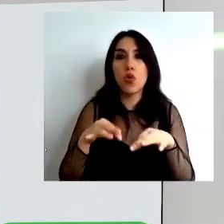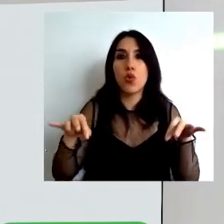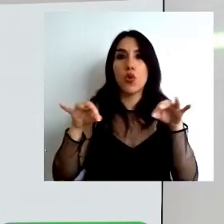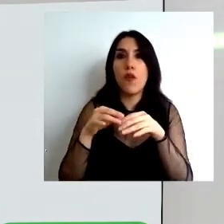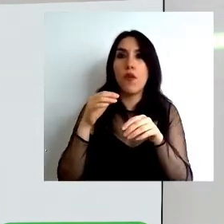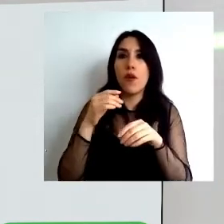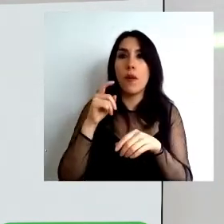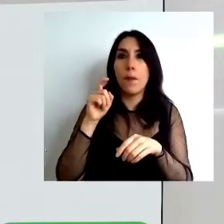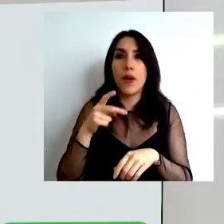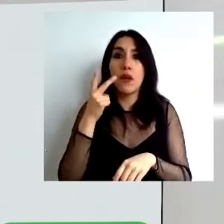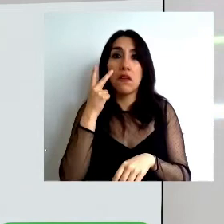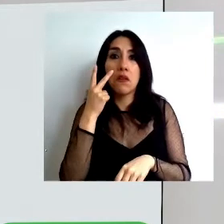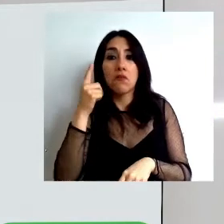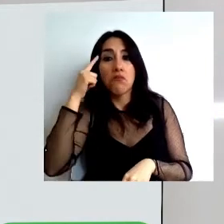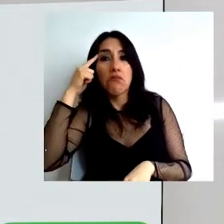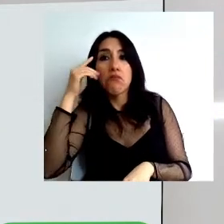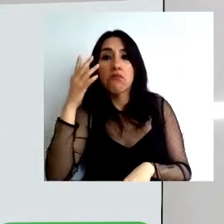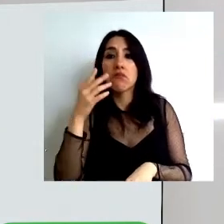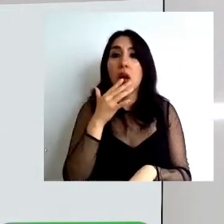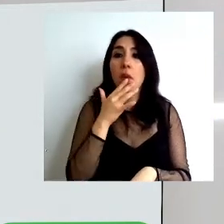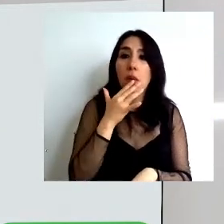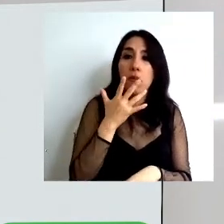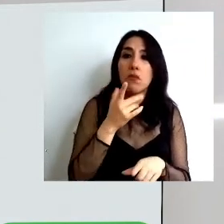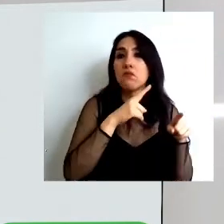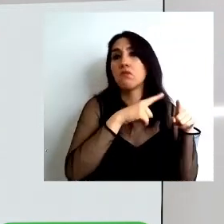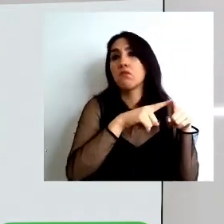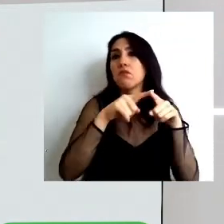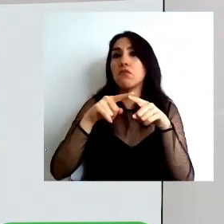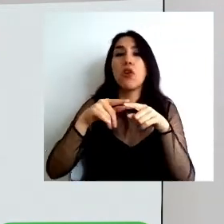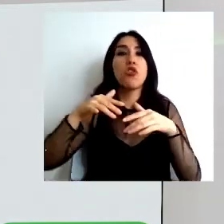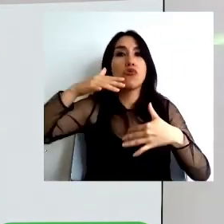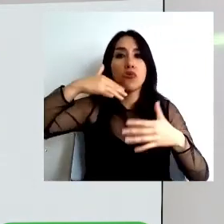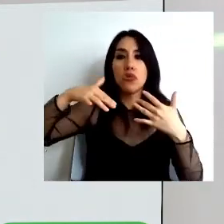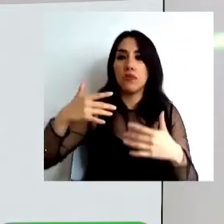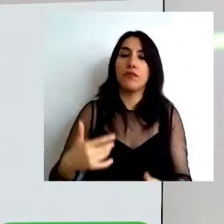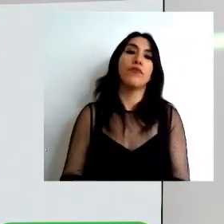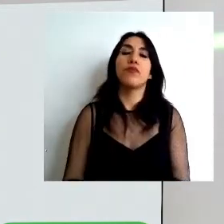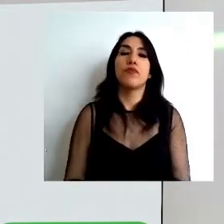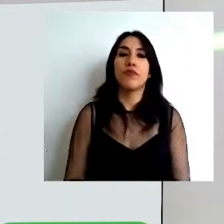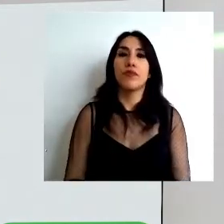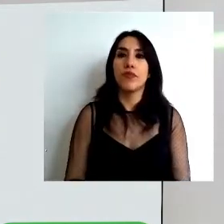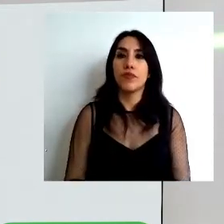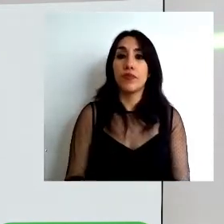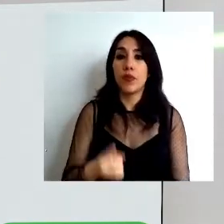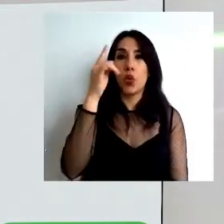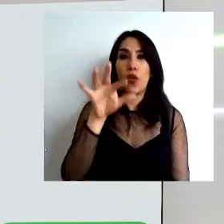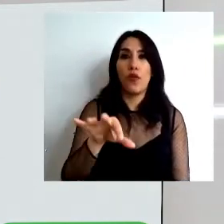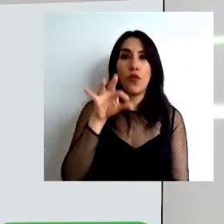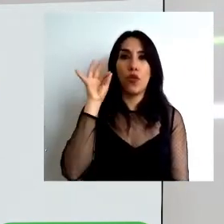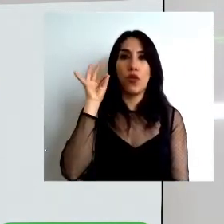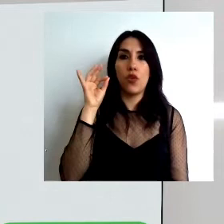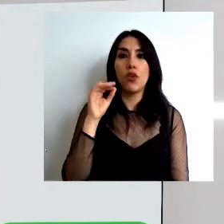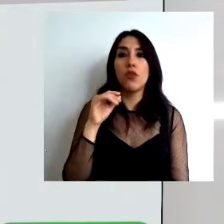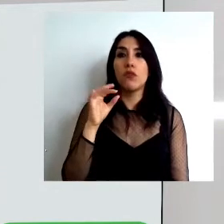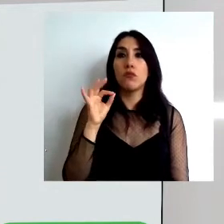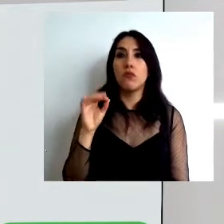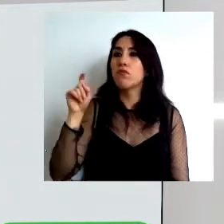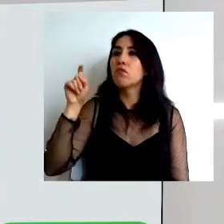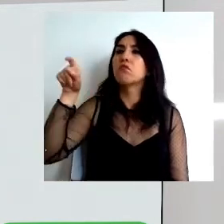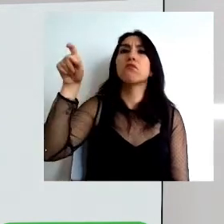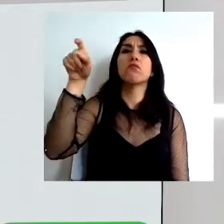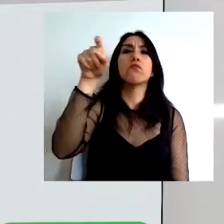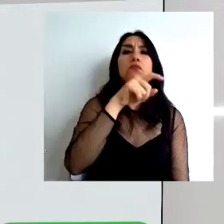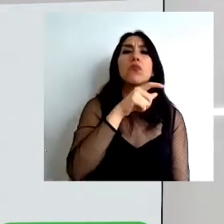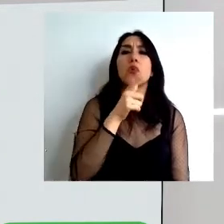The selection of your partners, so with whom you will work, it's very essential, and this is a crucial part of any